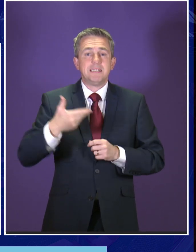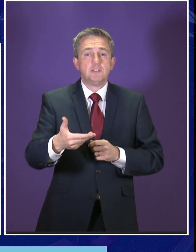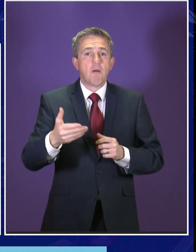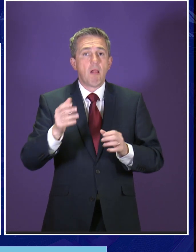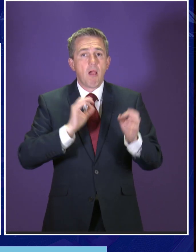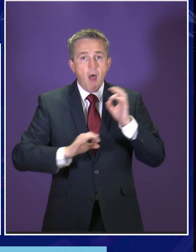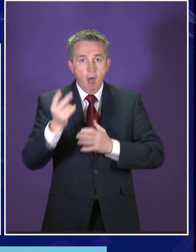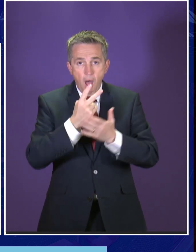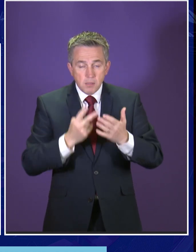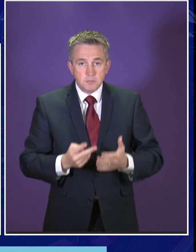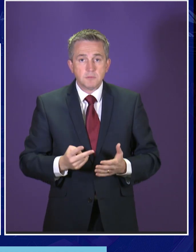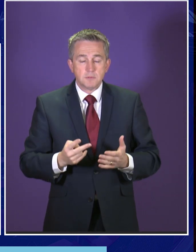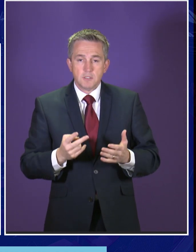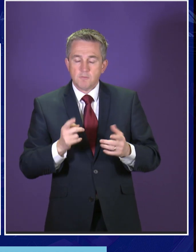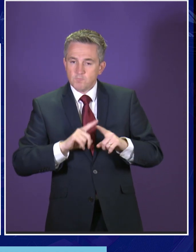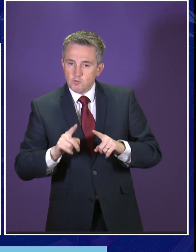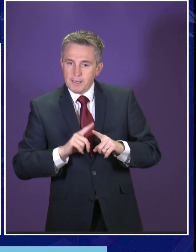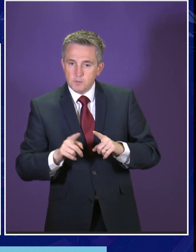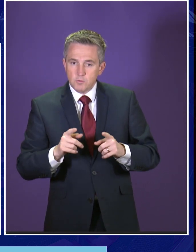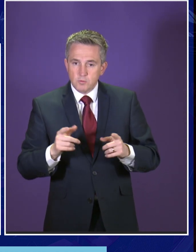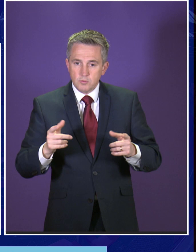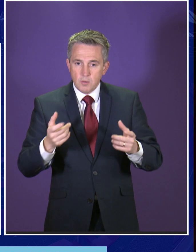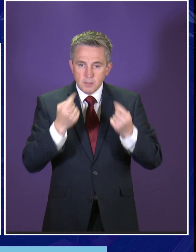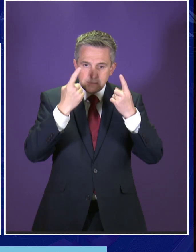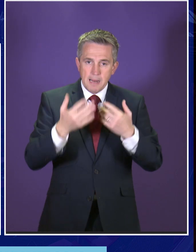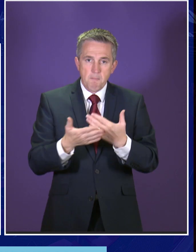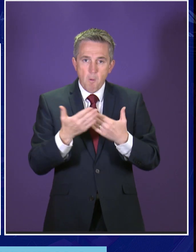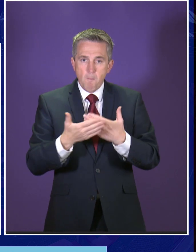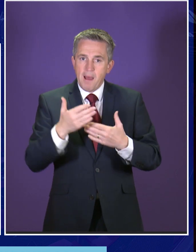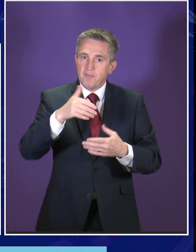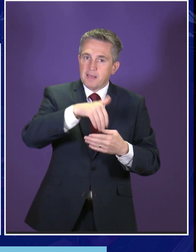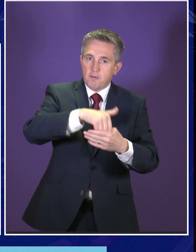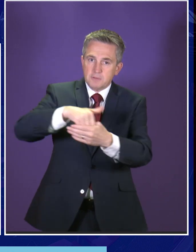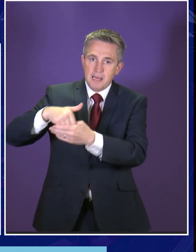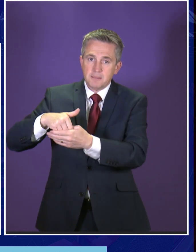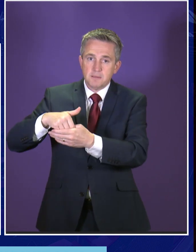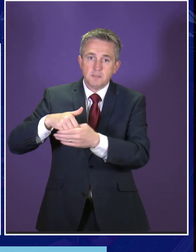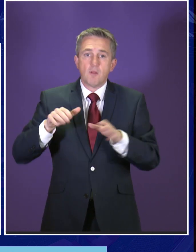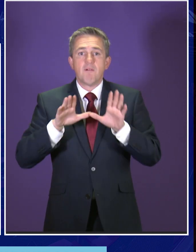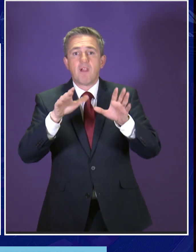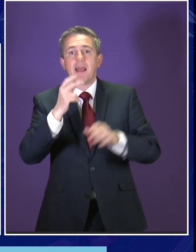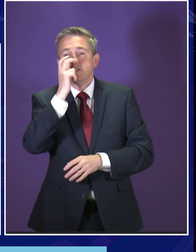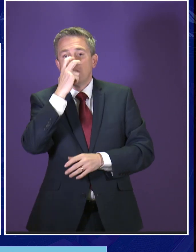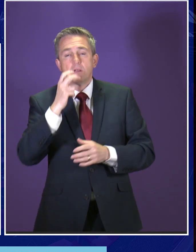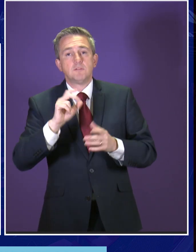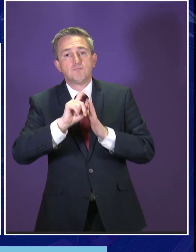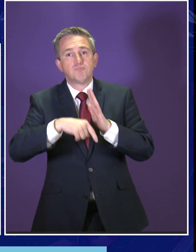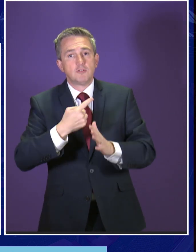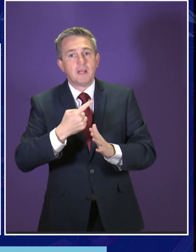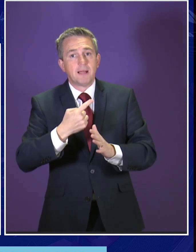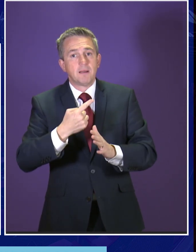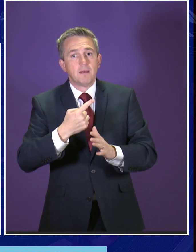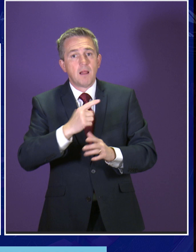and culminated with the need to be inside the local context. So the project, the Flying Circus Project, became an